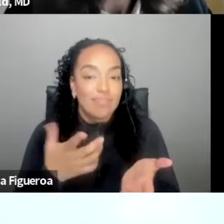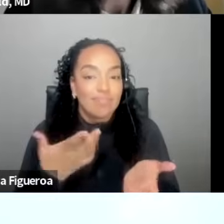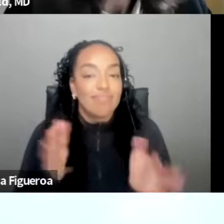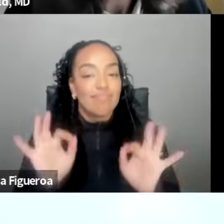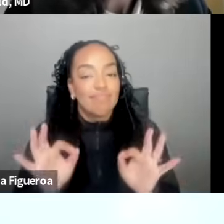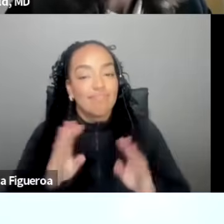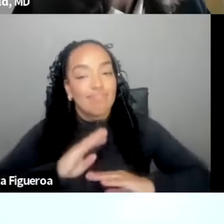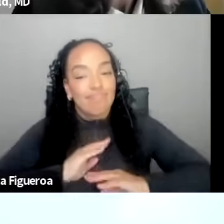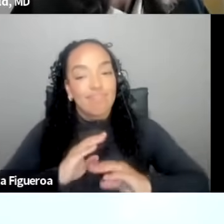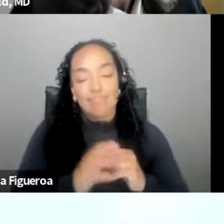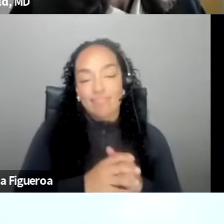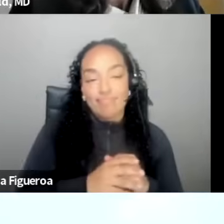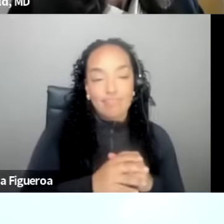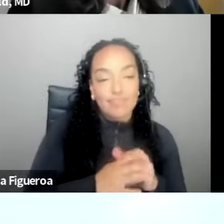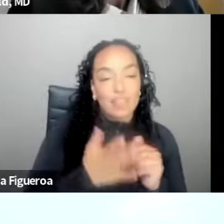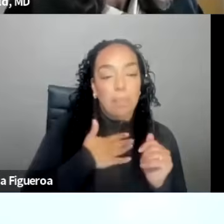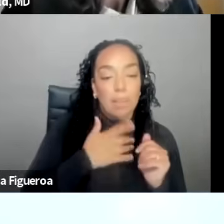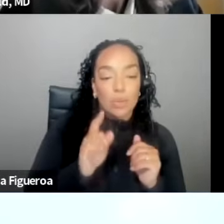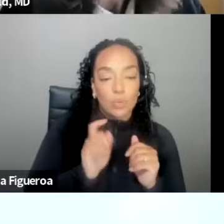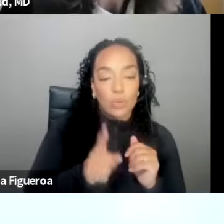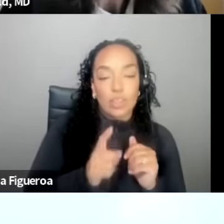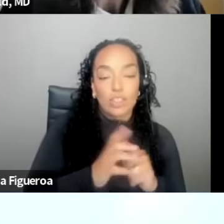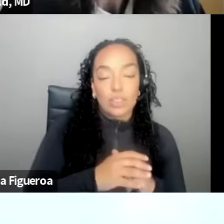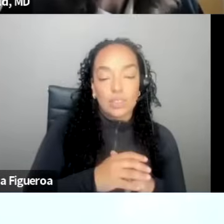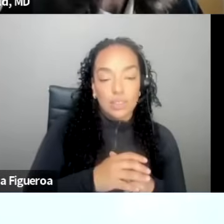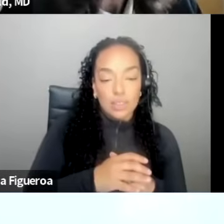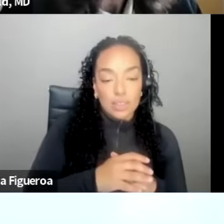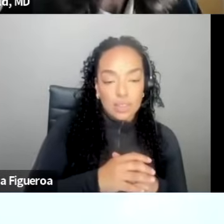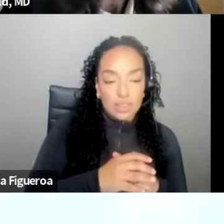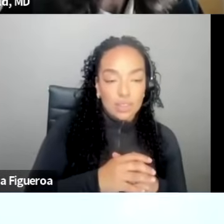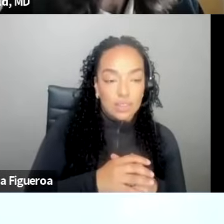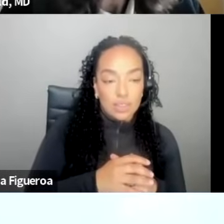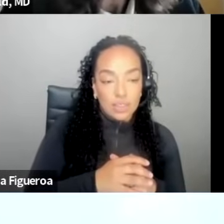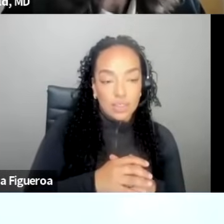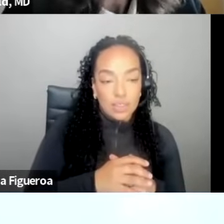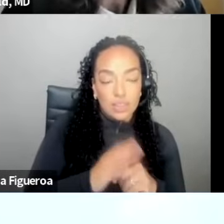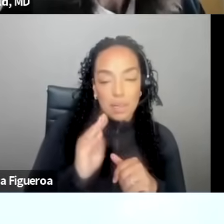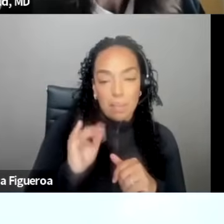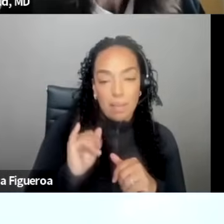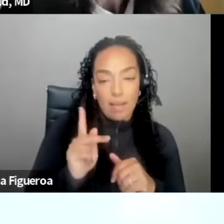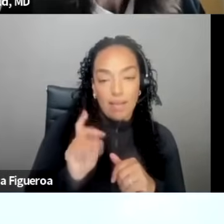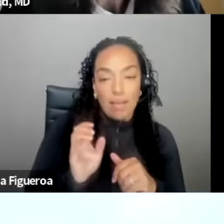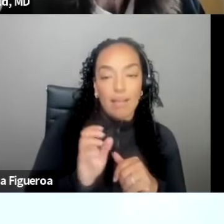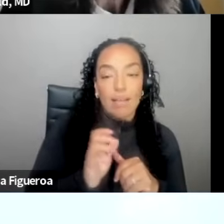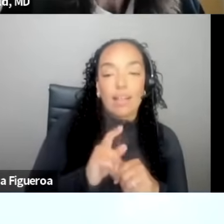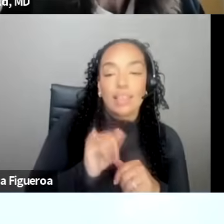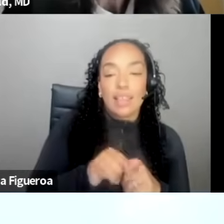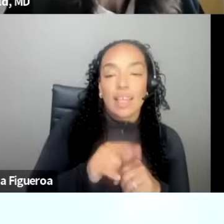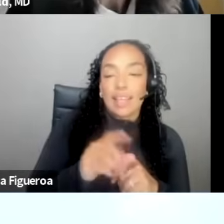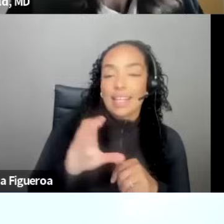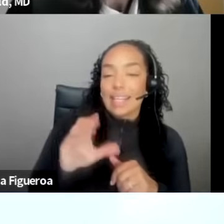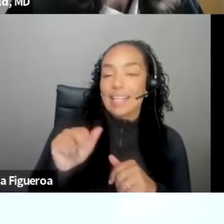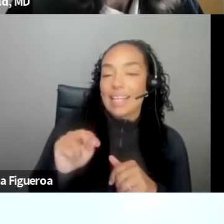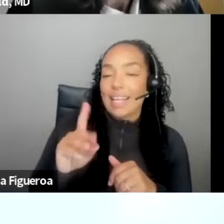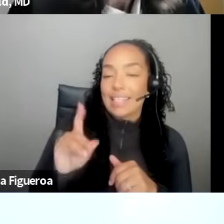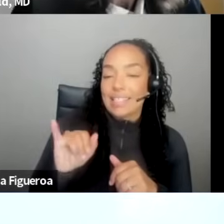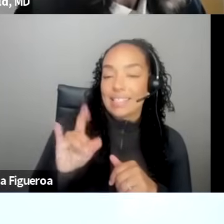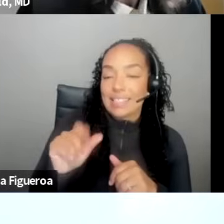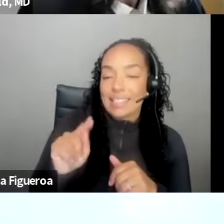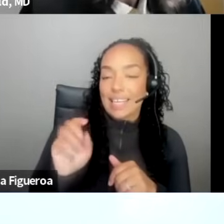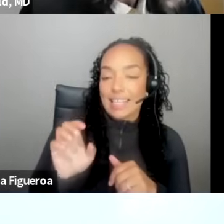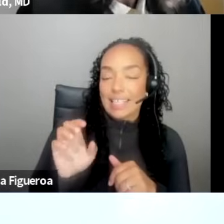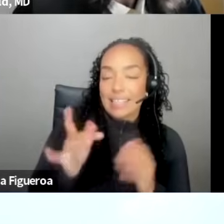question for you, Mike, is of the candidate technologies that you've invested